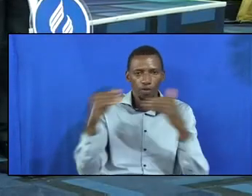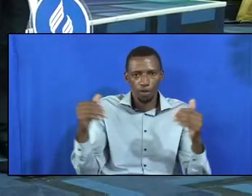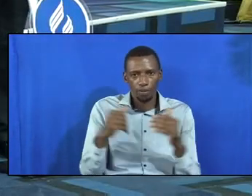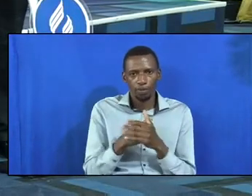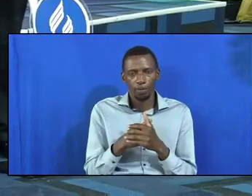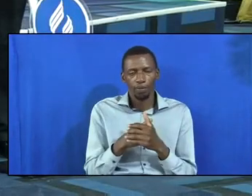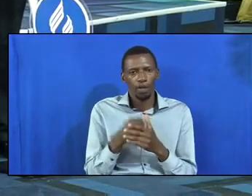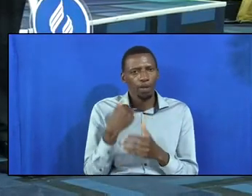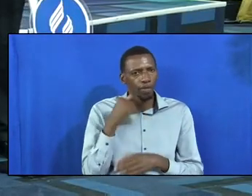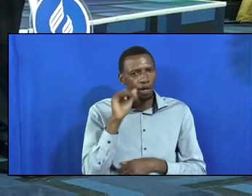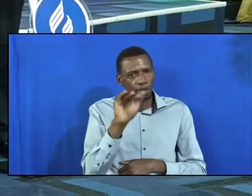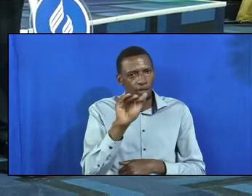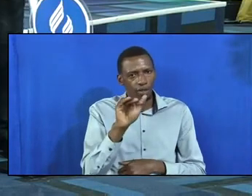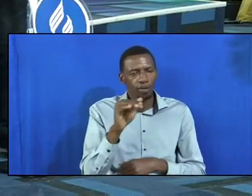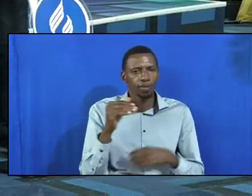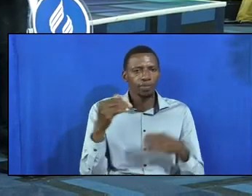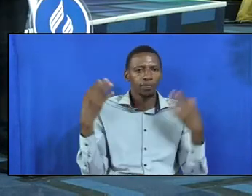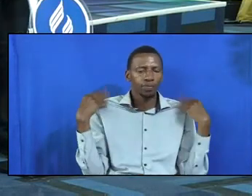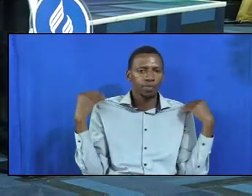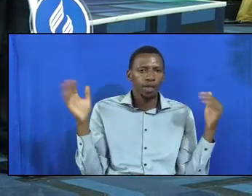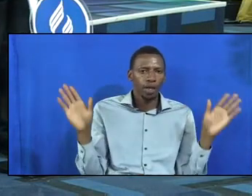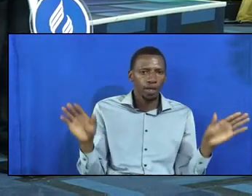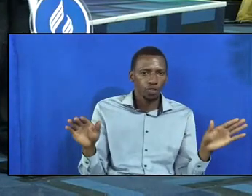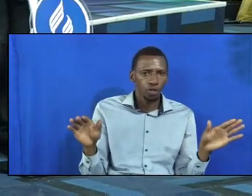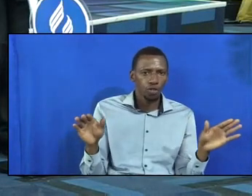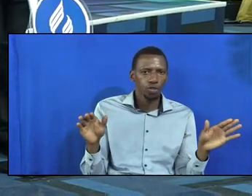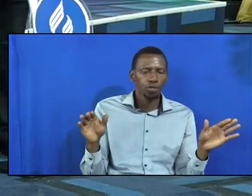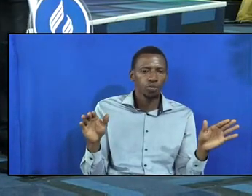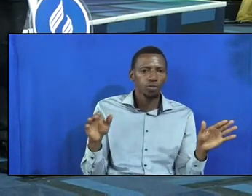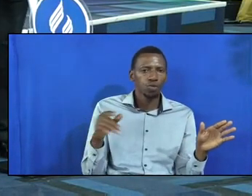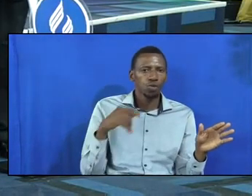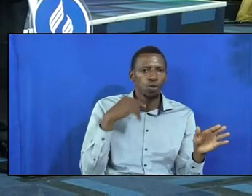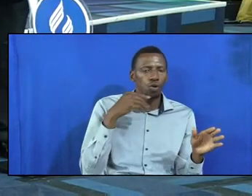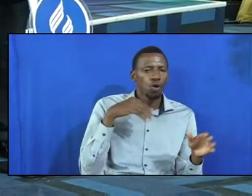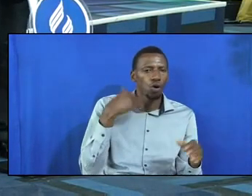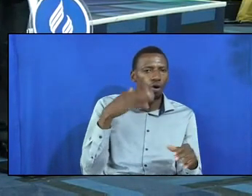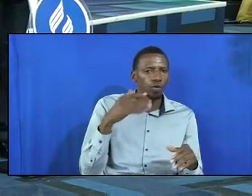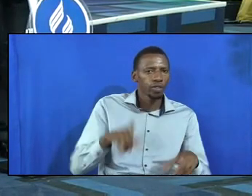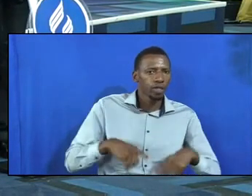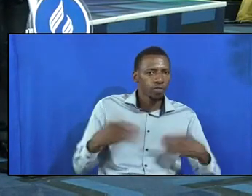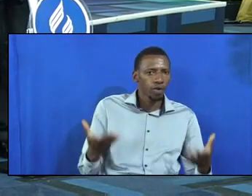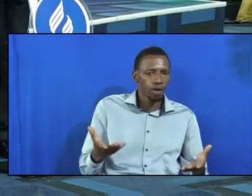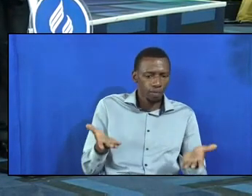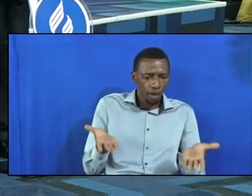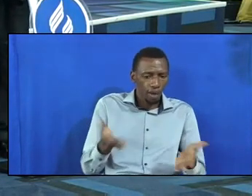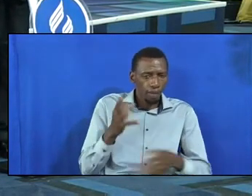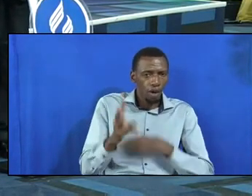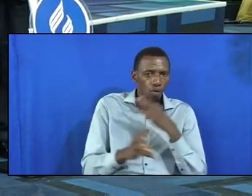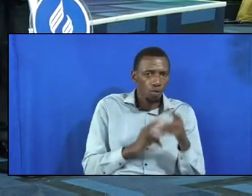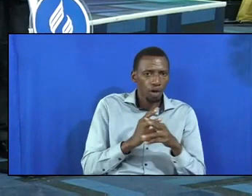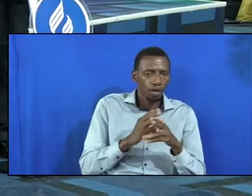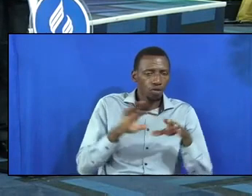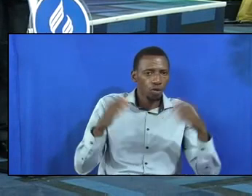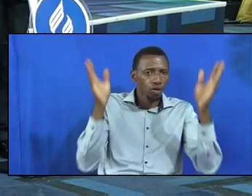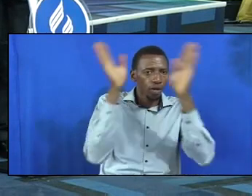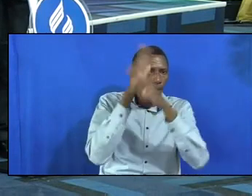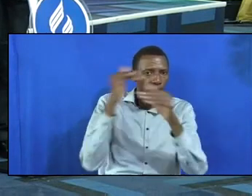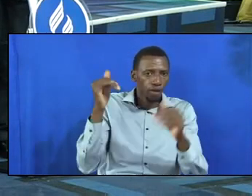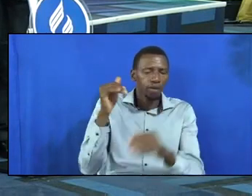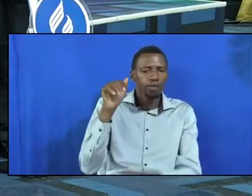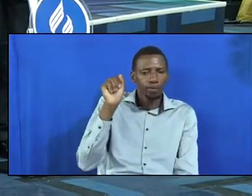they belong in the world of the seen or the world of the unseen? Yes, the world of the unseen.